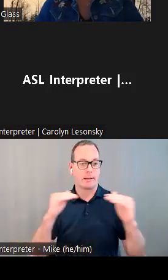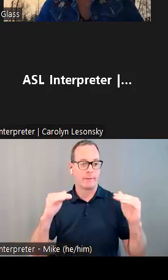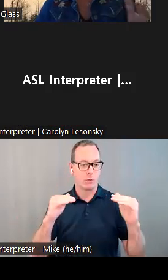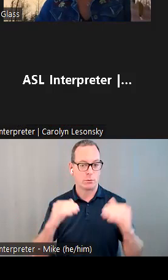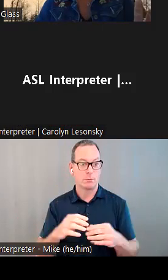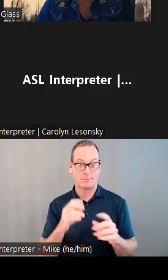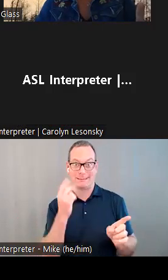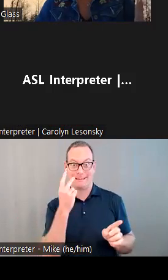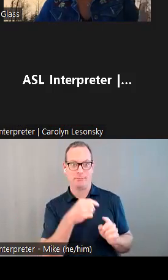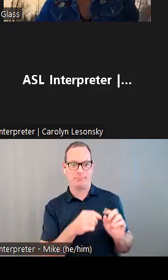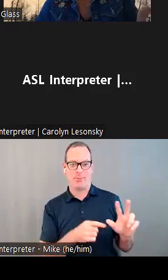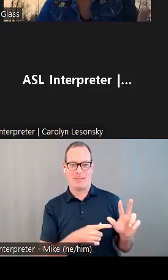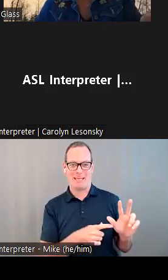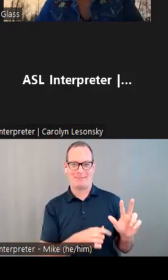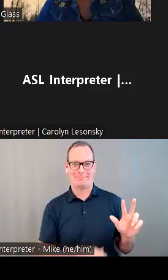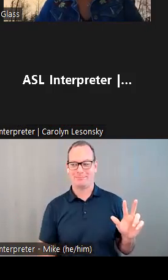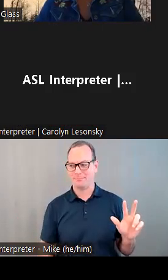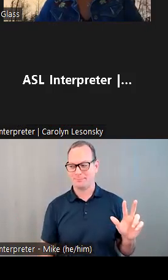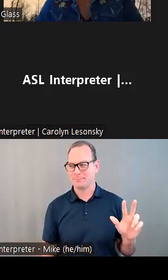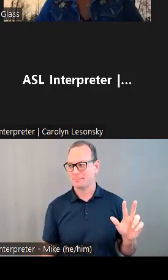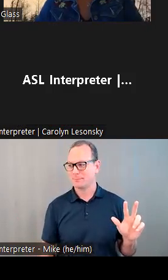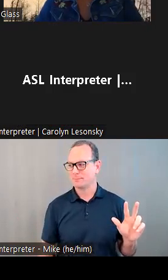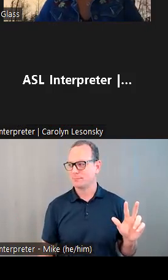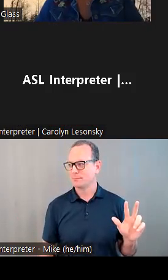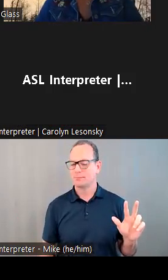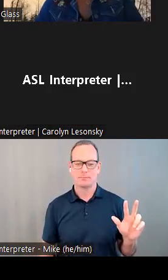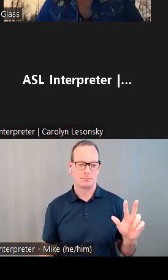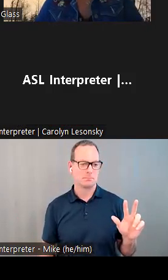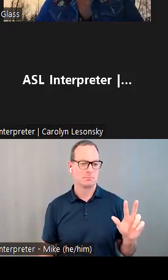refers to the suitability indicators again in core measure 3.